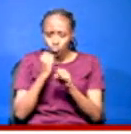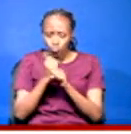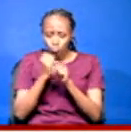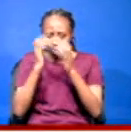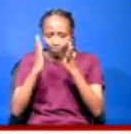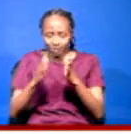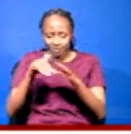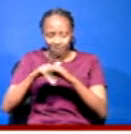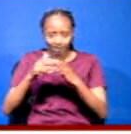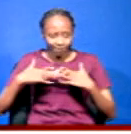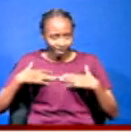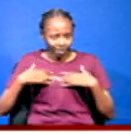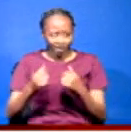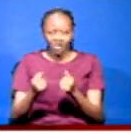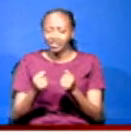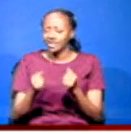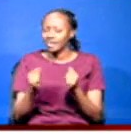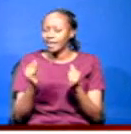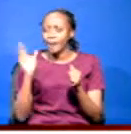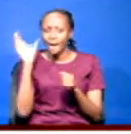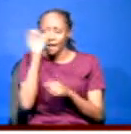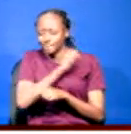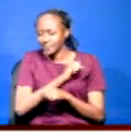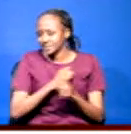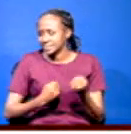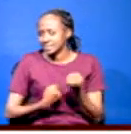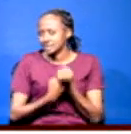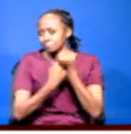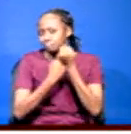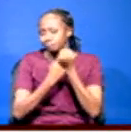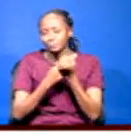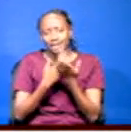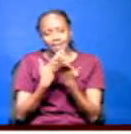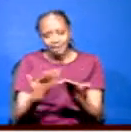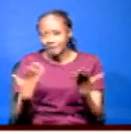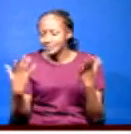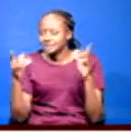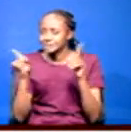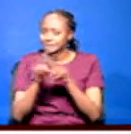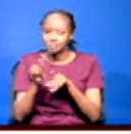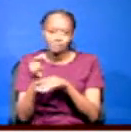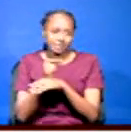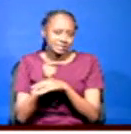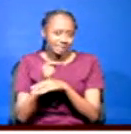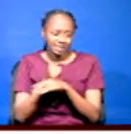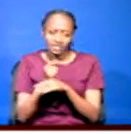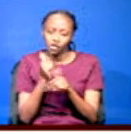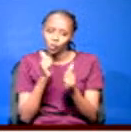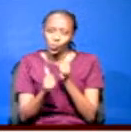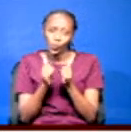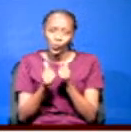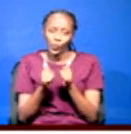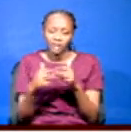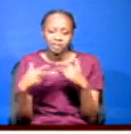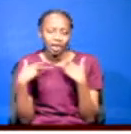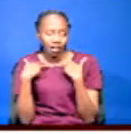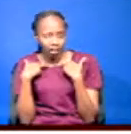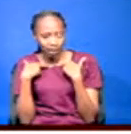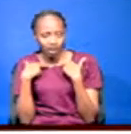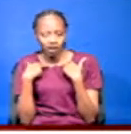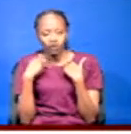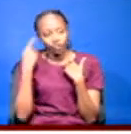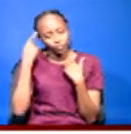necessary support, equipment, and training required to make them fit for purpose to deliver on their